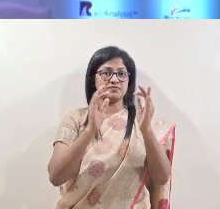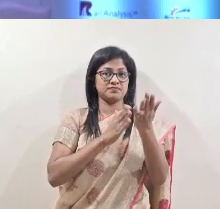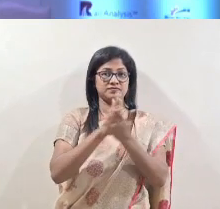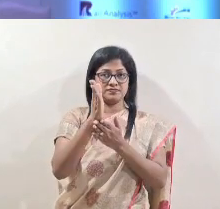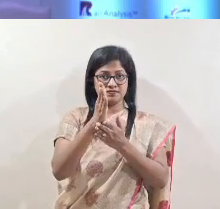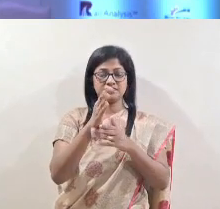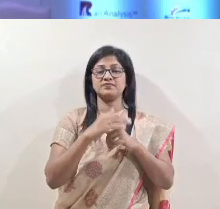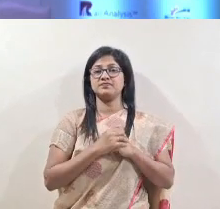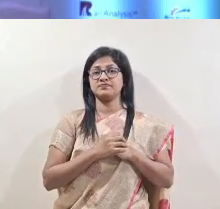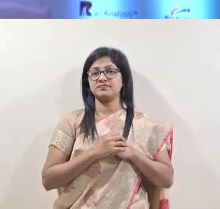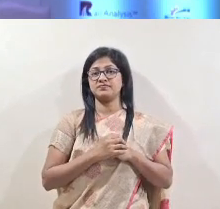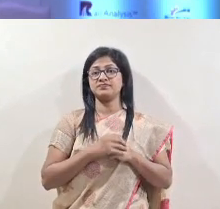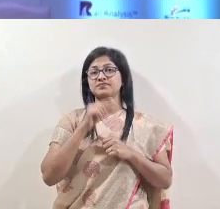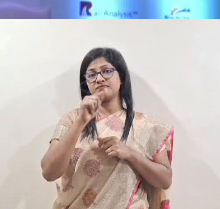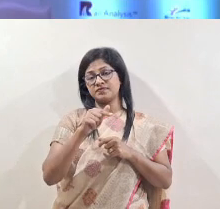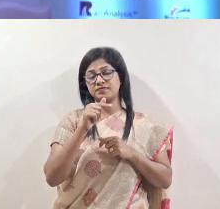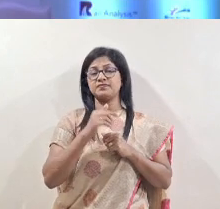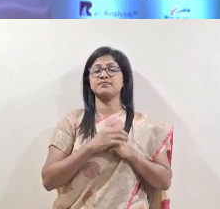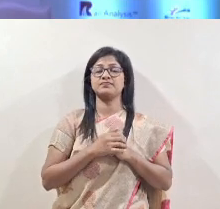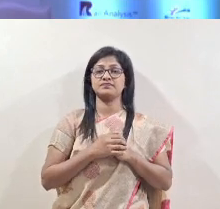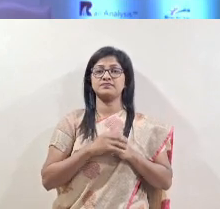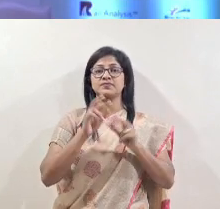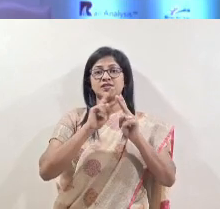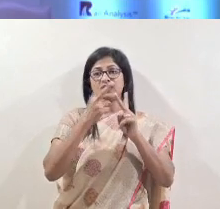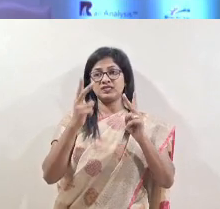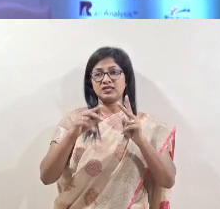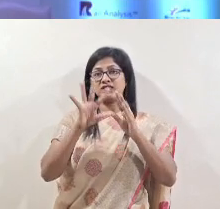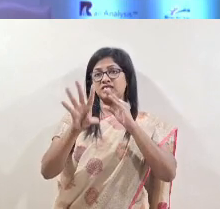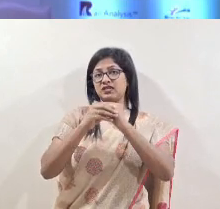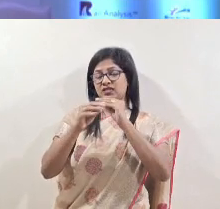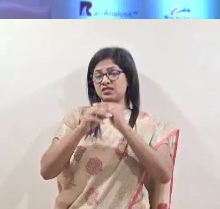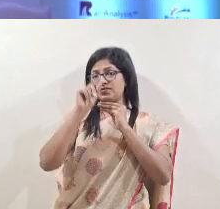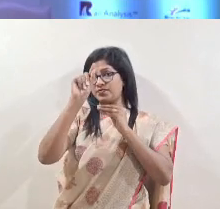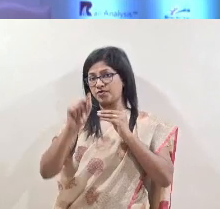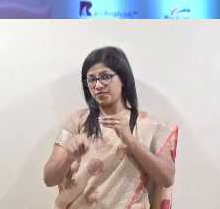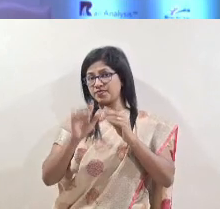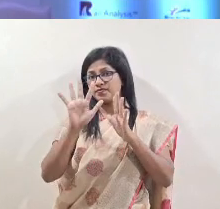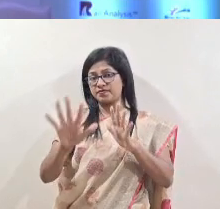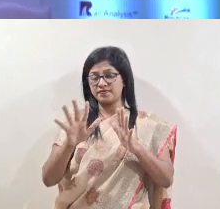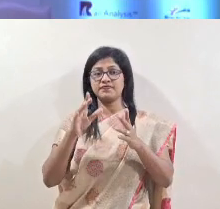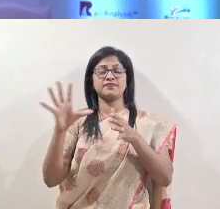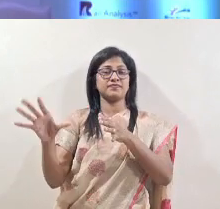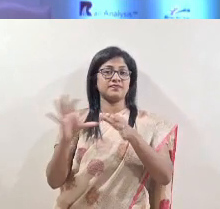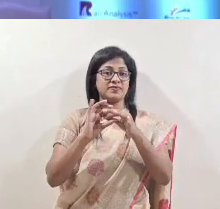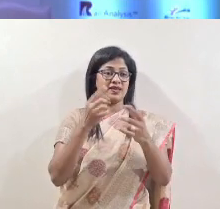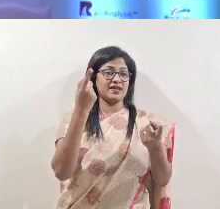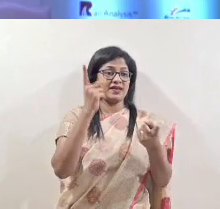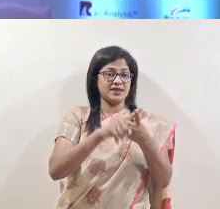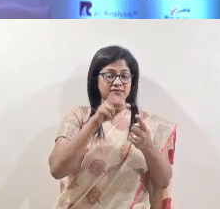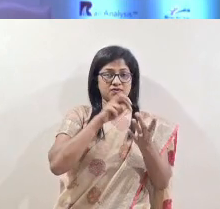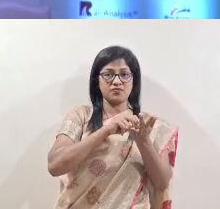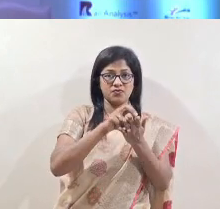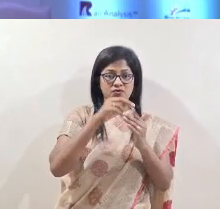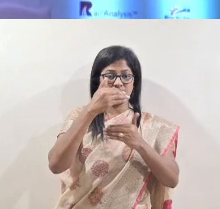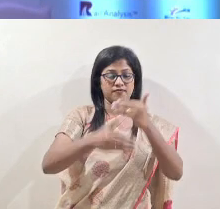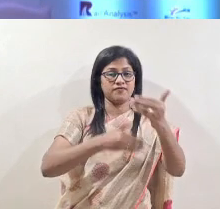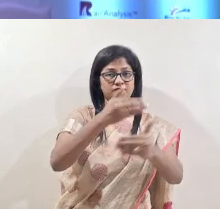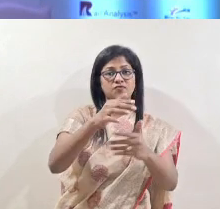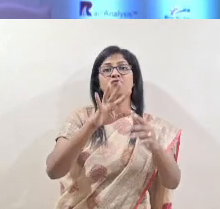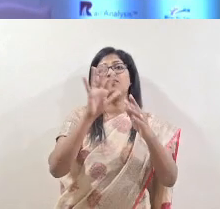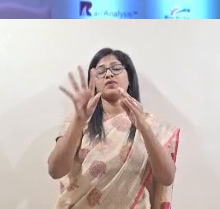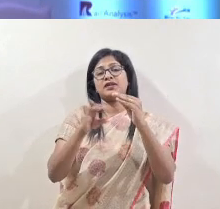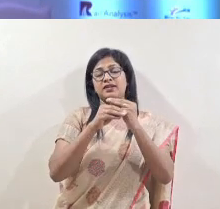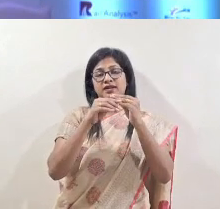and there can be many other factors that can affect the pedestrian flow or pedestrian characteristics that